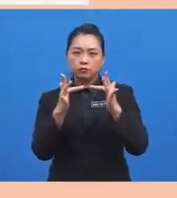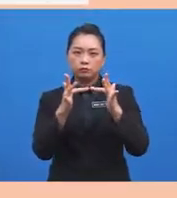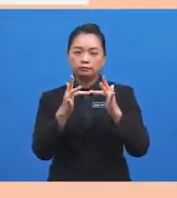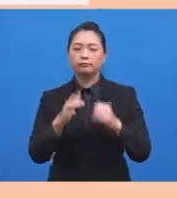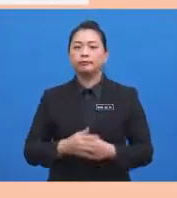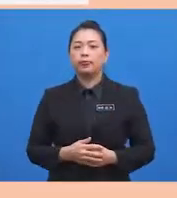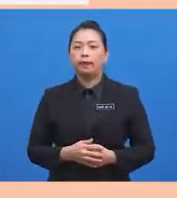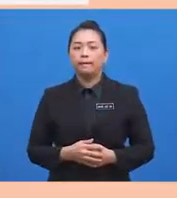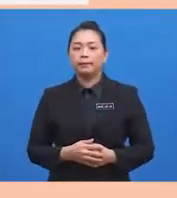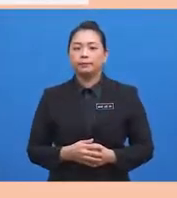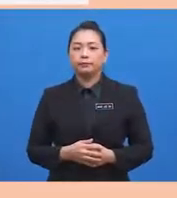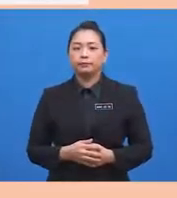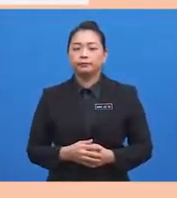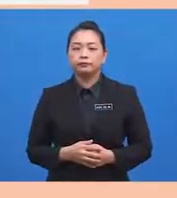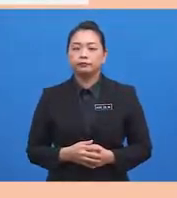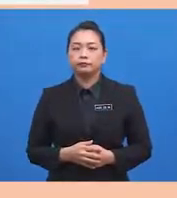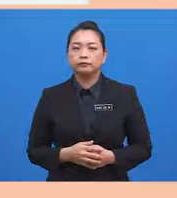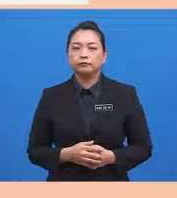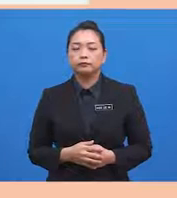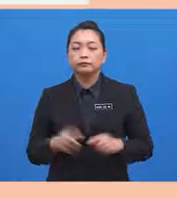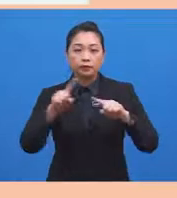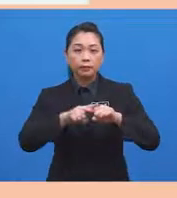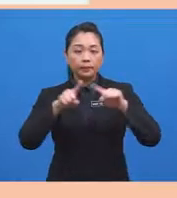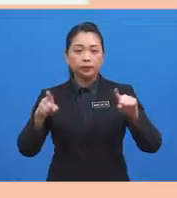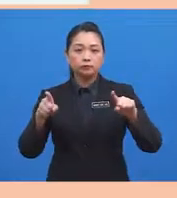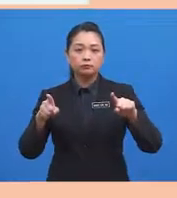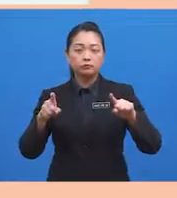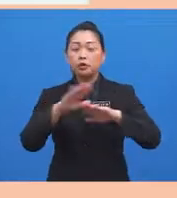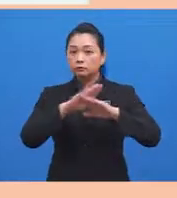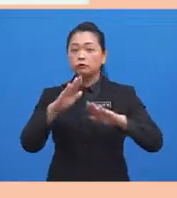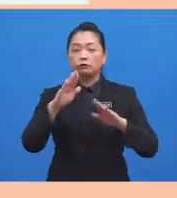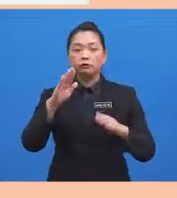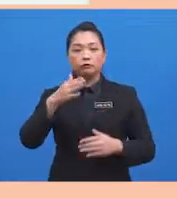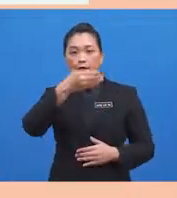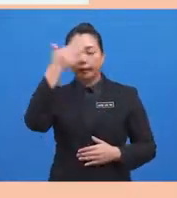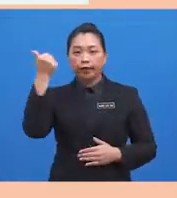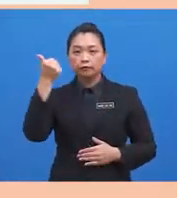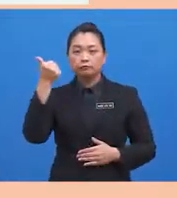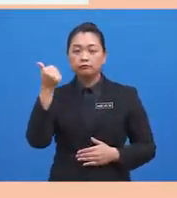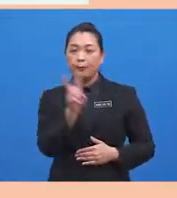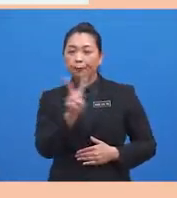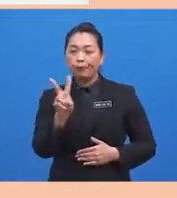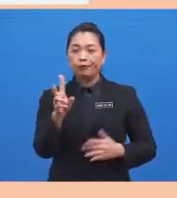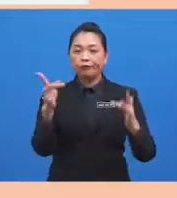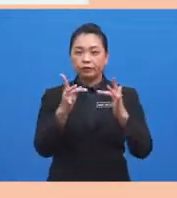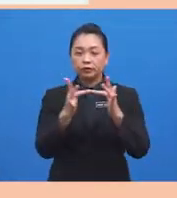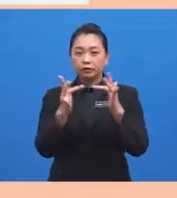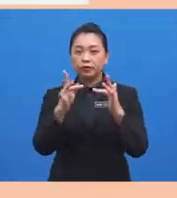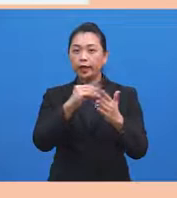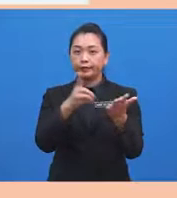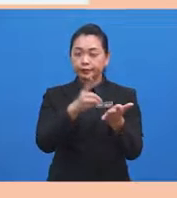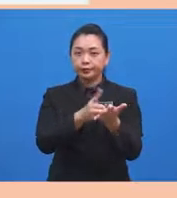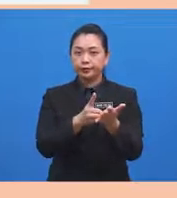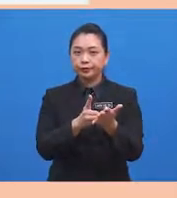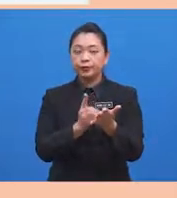check them out in a dictionary. But don't forget, both the dictionary and dear Mr. Google